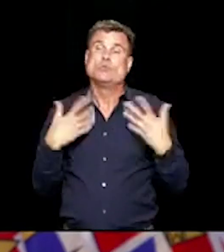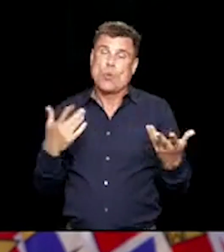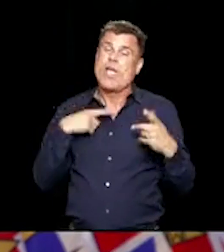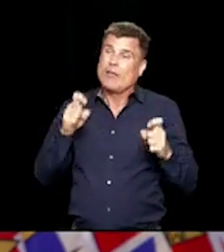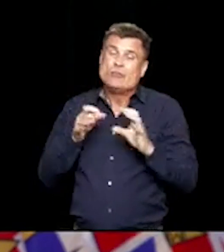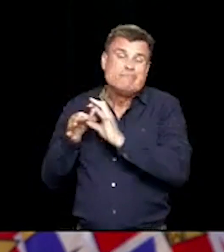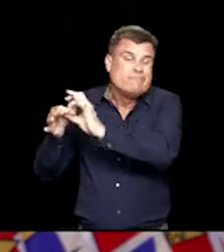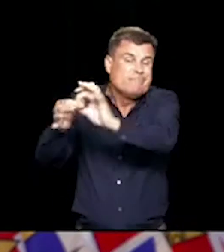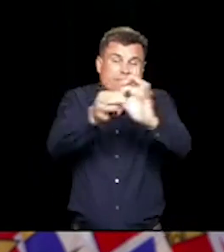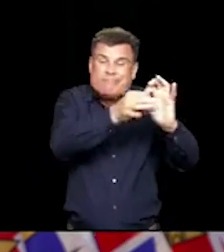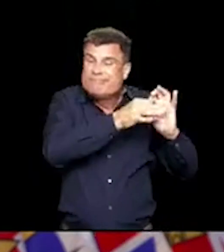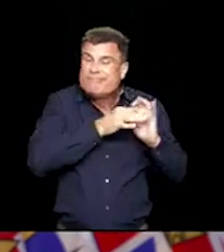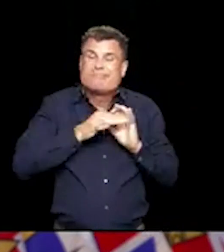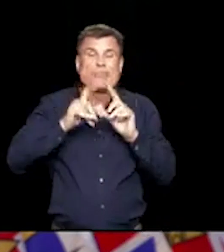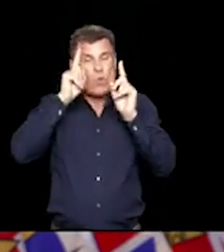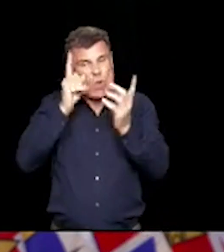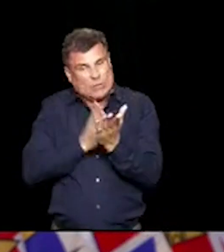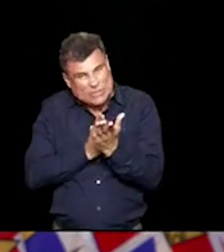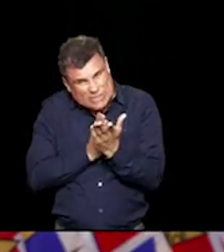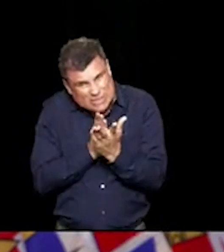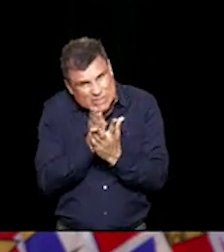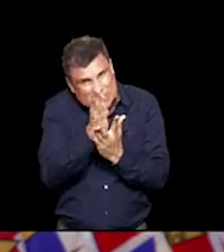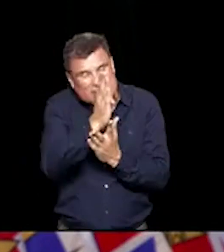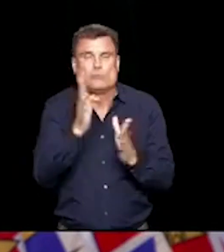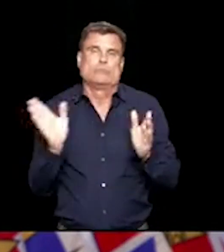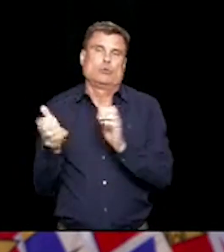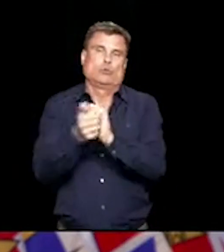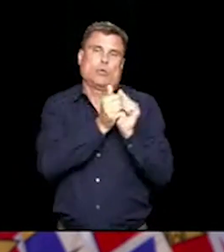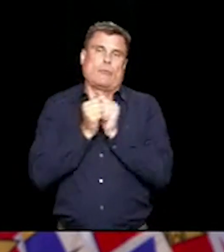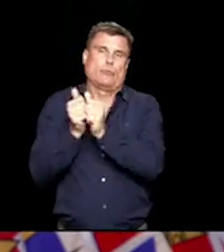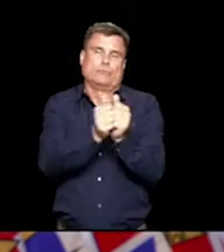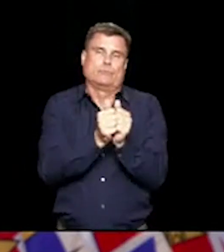fall and the rest of this pandemic together.